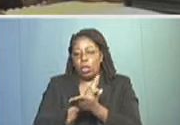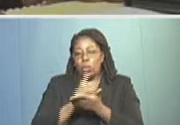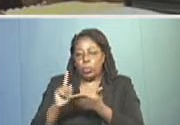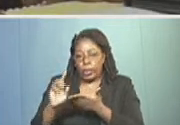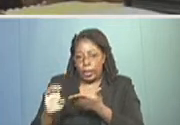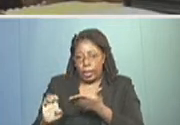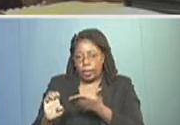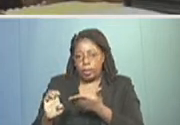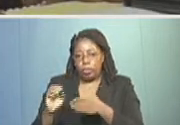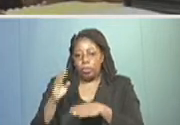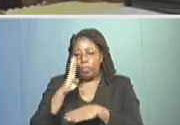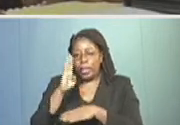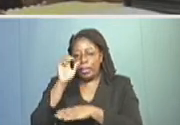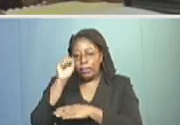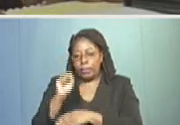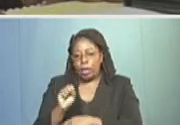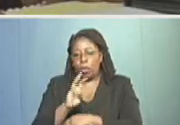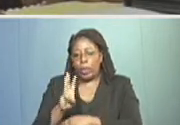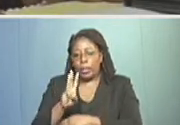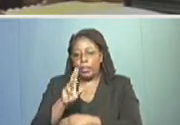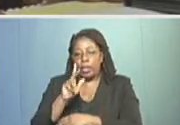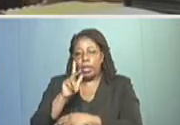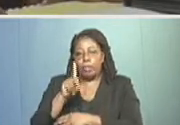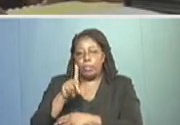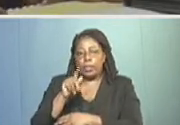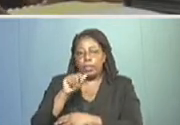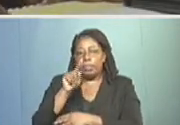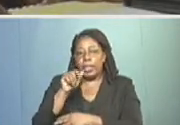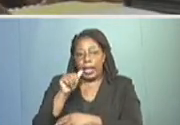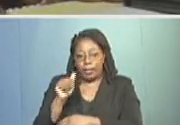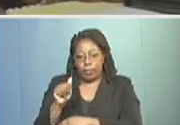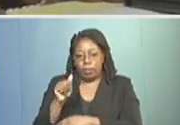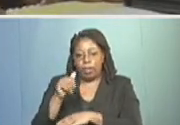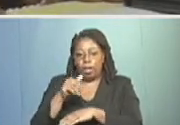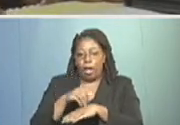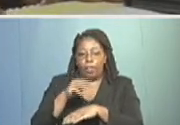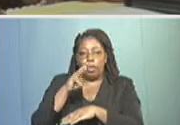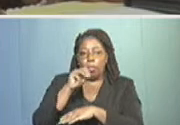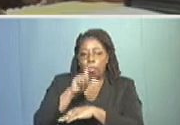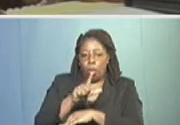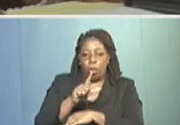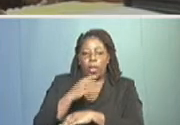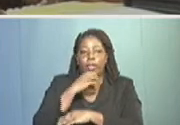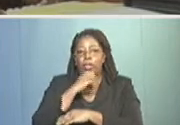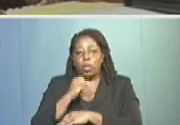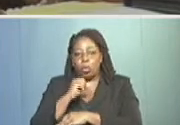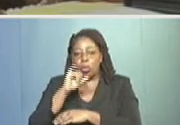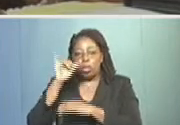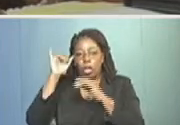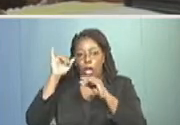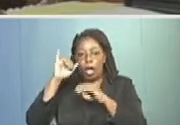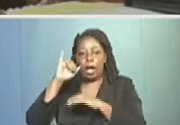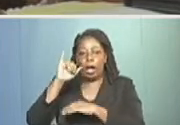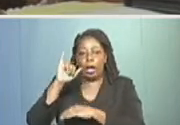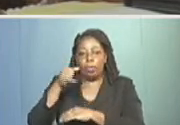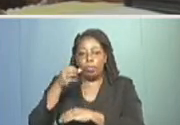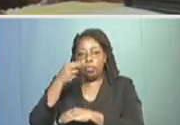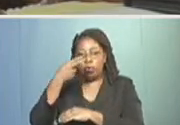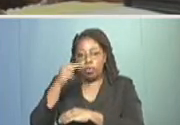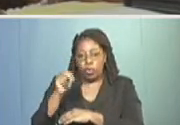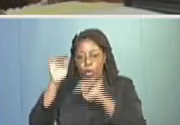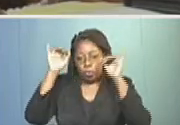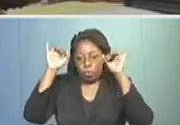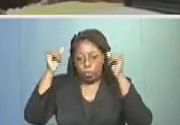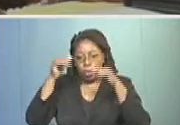at the Southwest Plaza in front of CBS, at the mall, at the old John Bull location, at Fusion, and